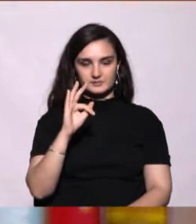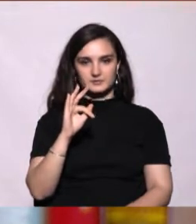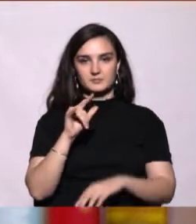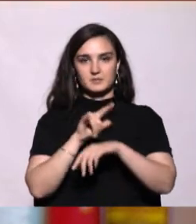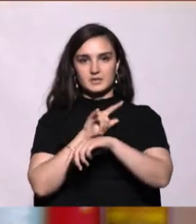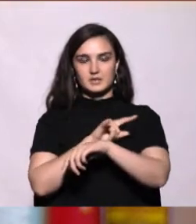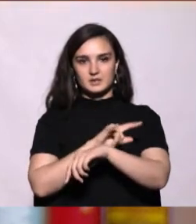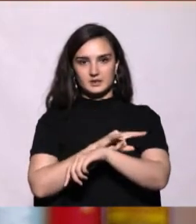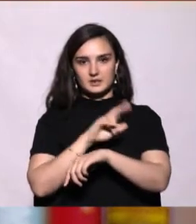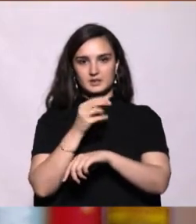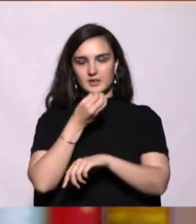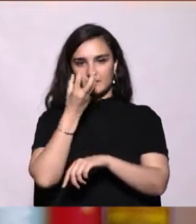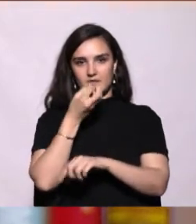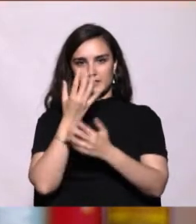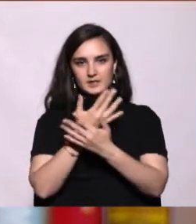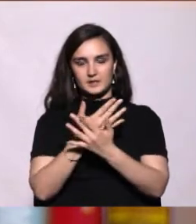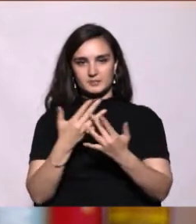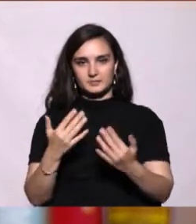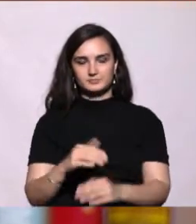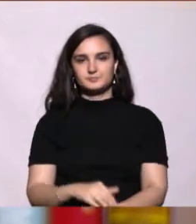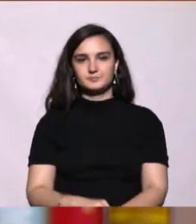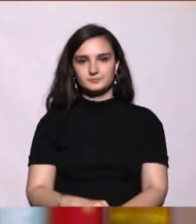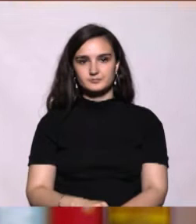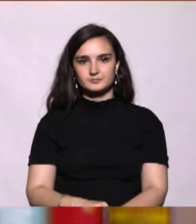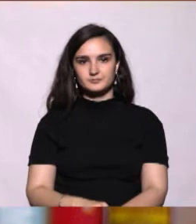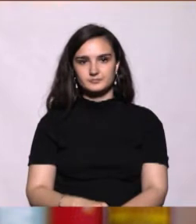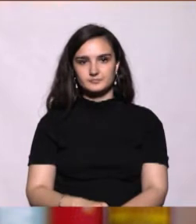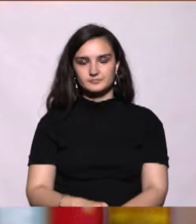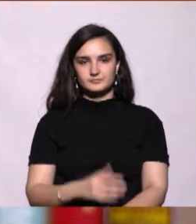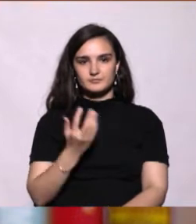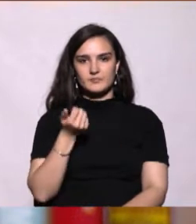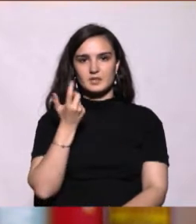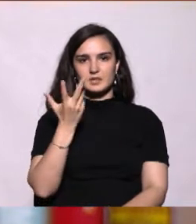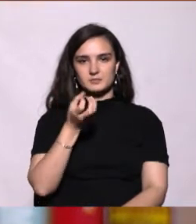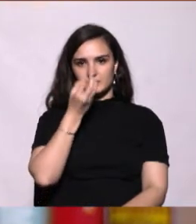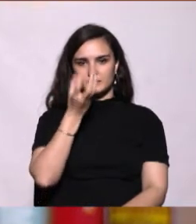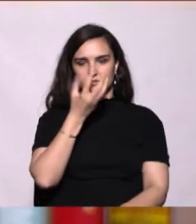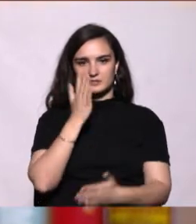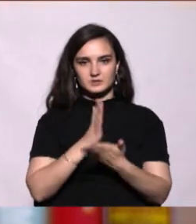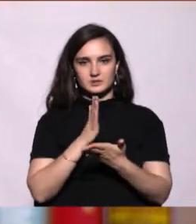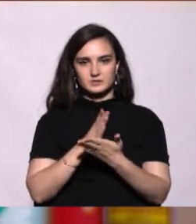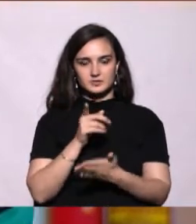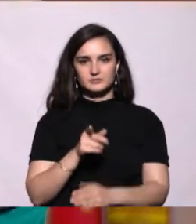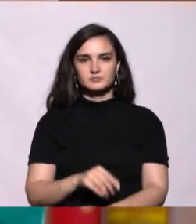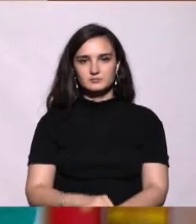Frog or flowers. And let's count. How many flowers are there?